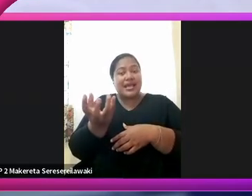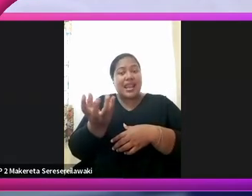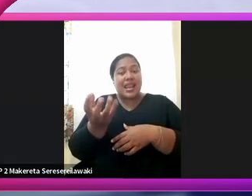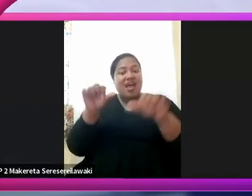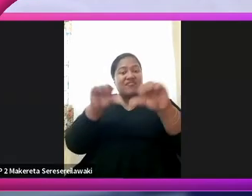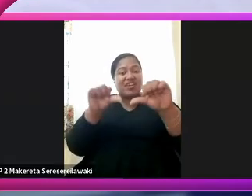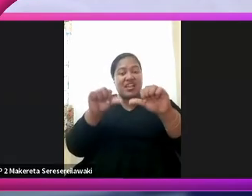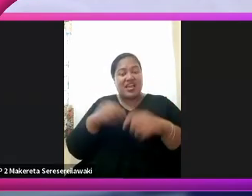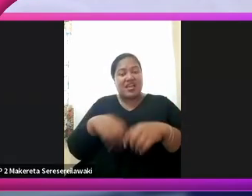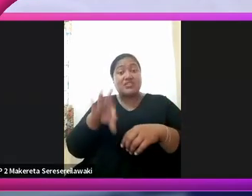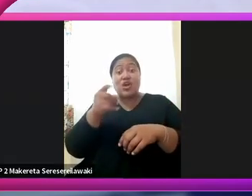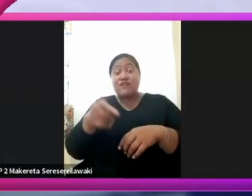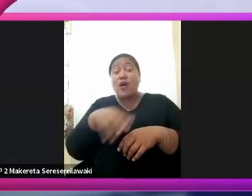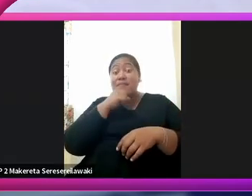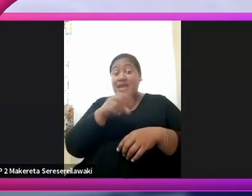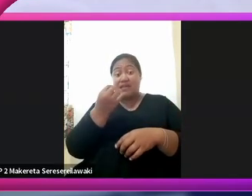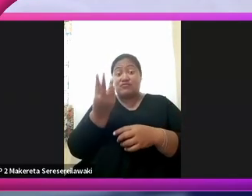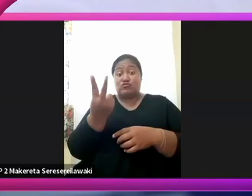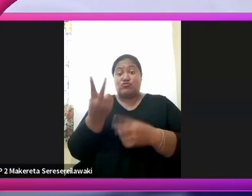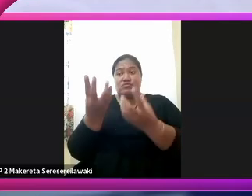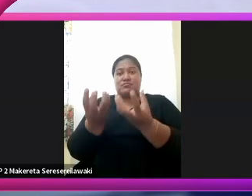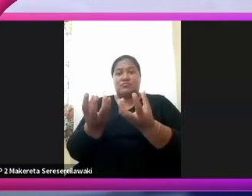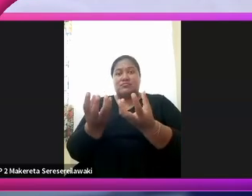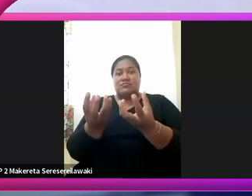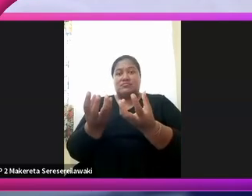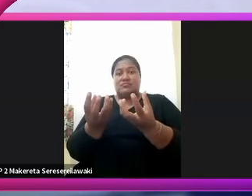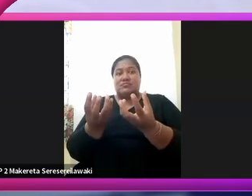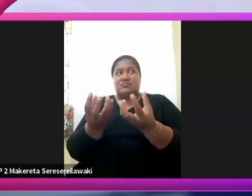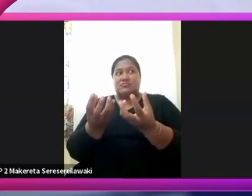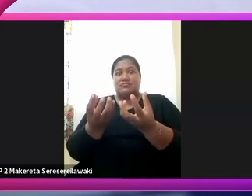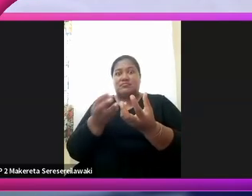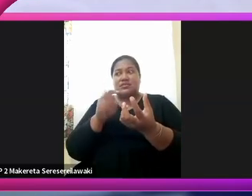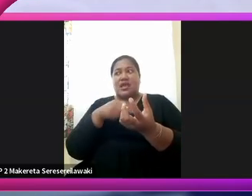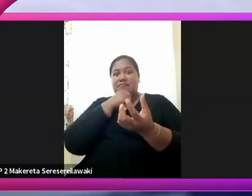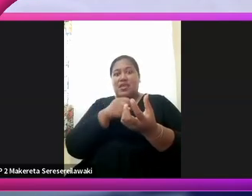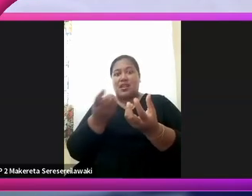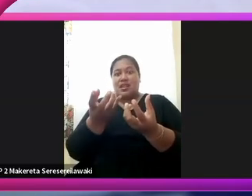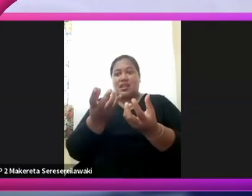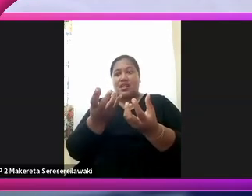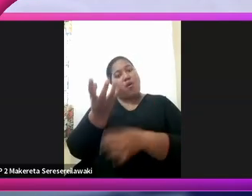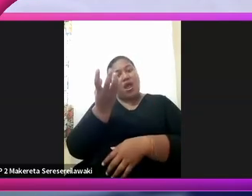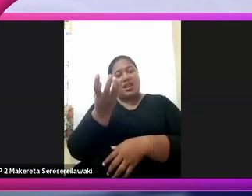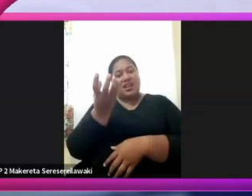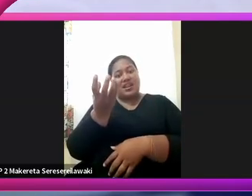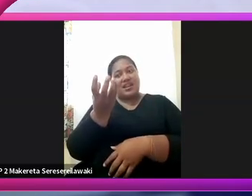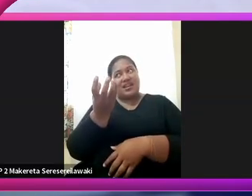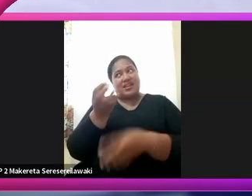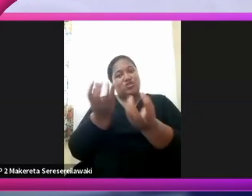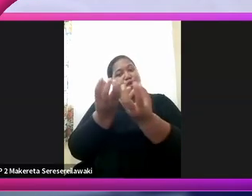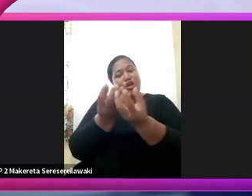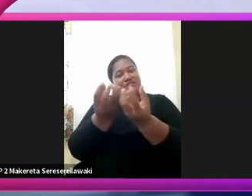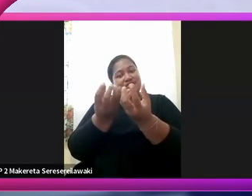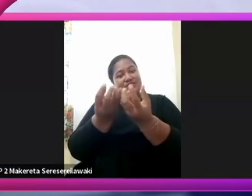in men, they have 2 testes, but some men born with abnormality as well. They have just one, but sometimes they